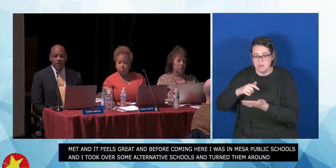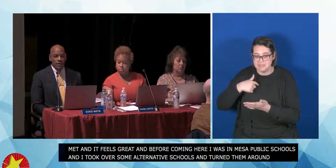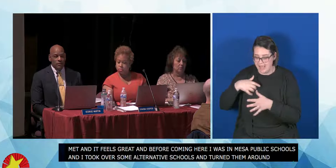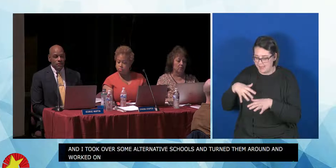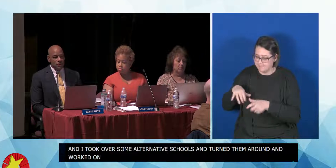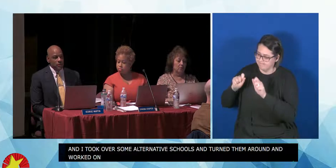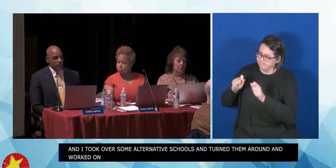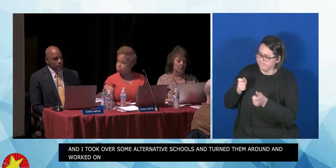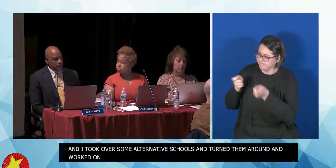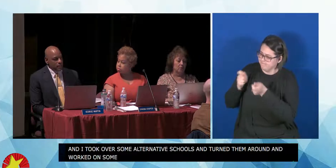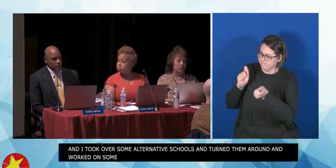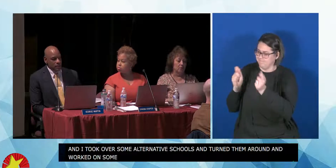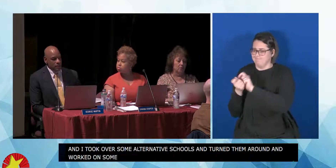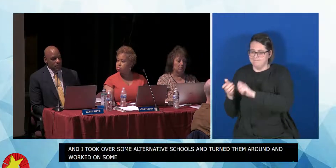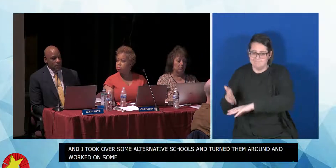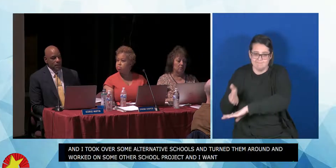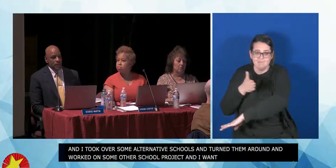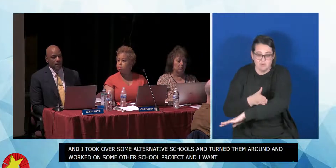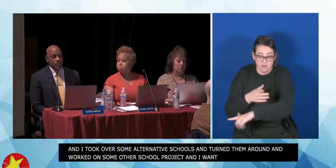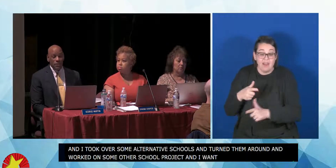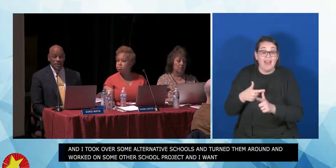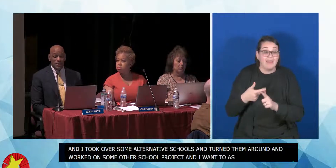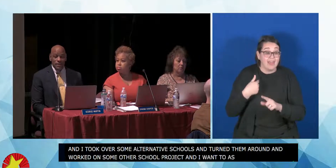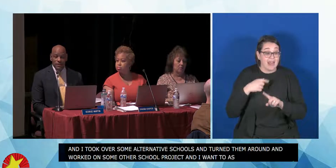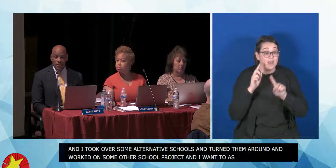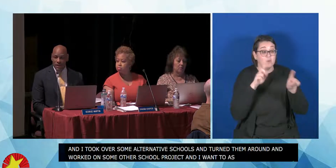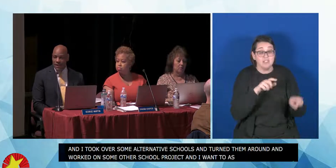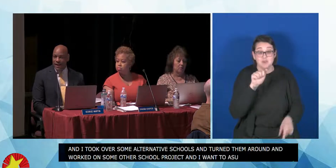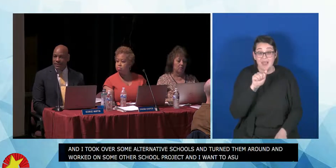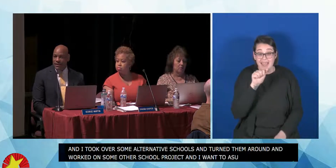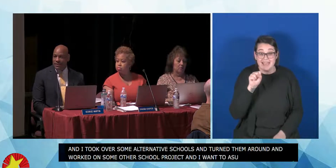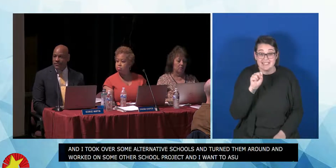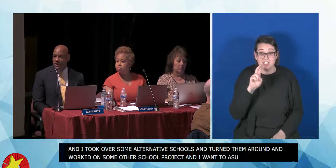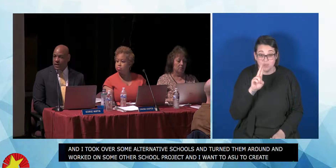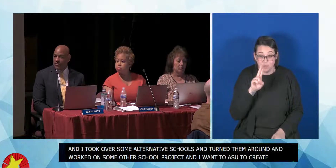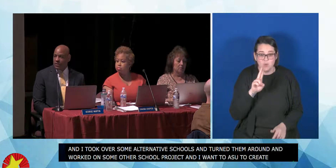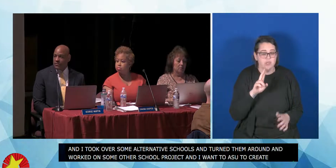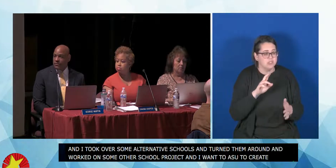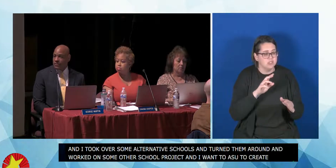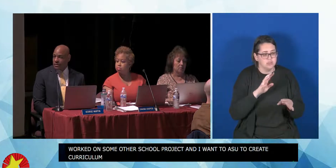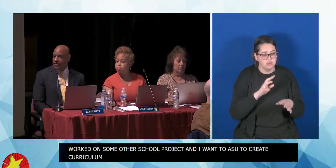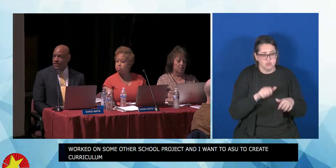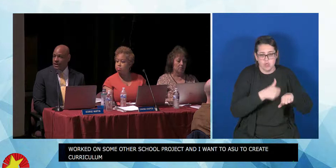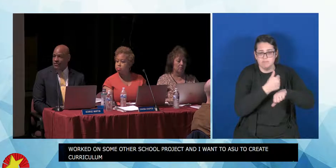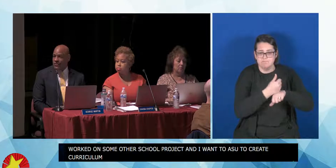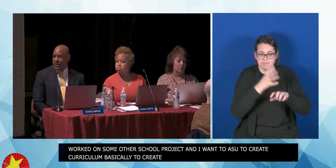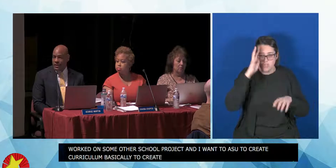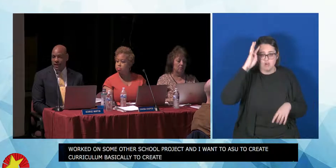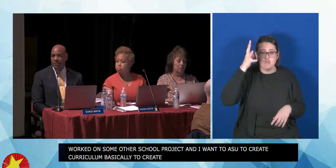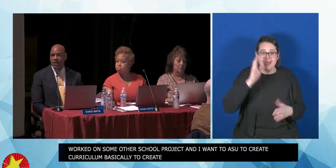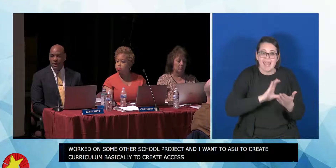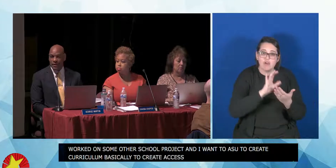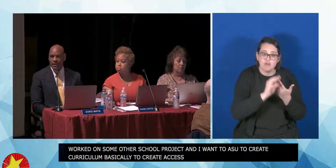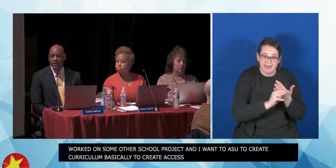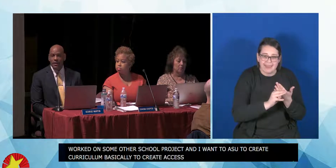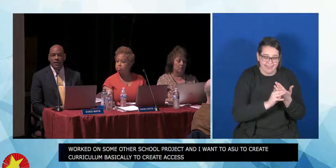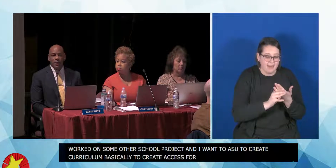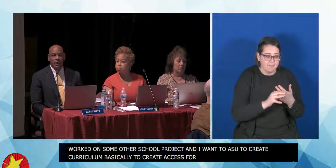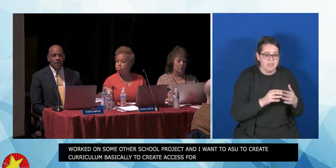ASU to create curriculum, basically to create access for K-12 students across the country and